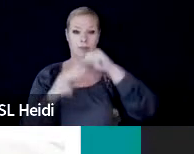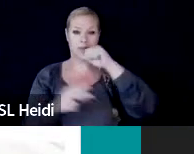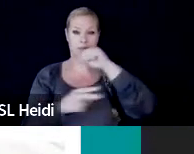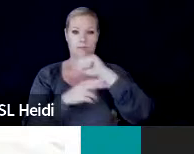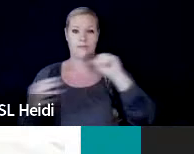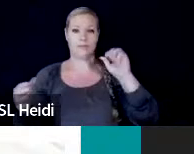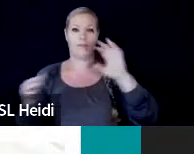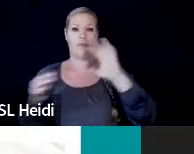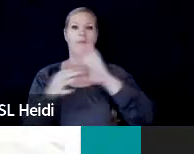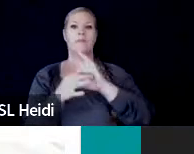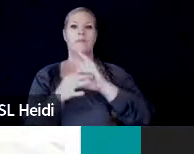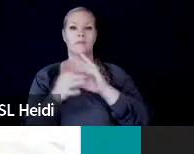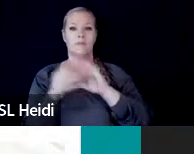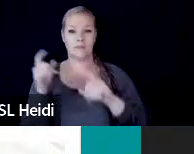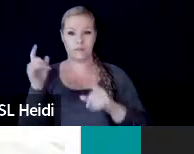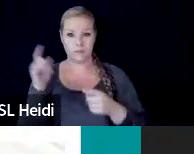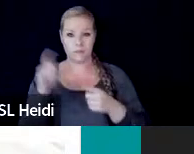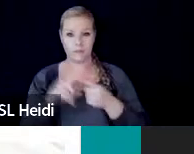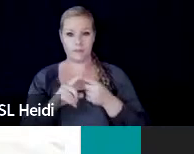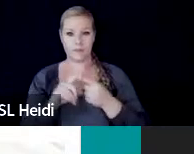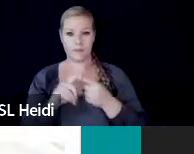would connect to